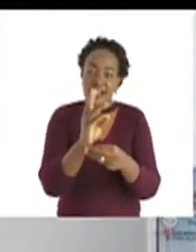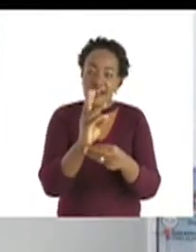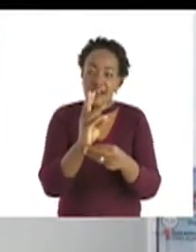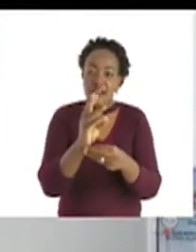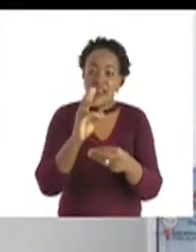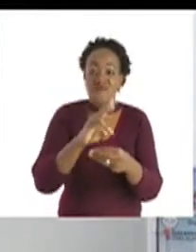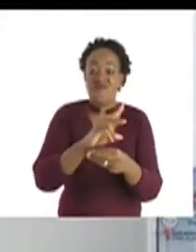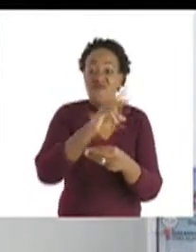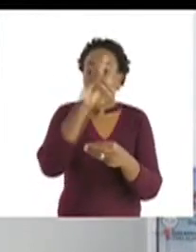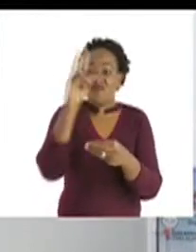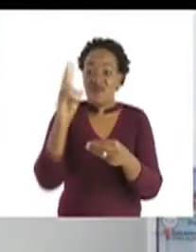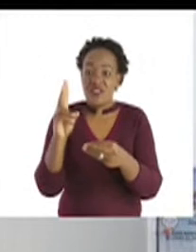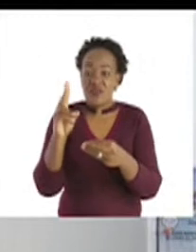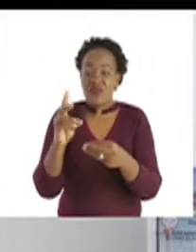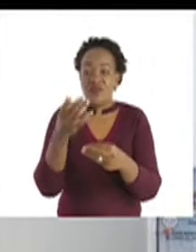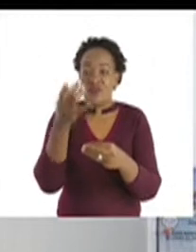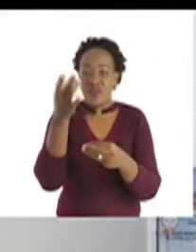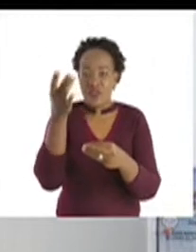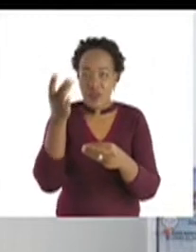2.